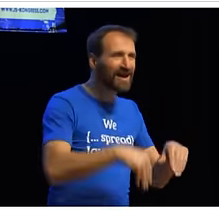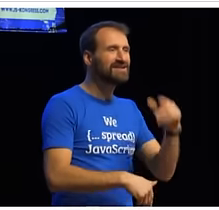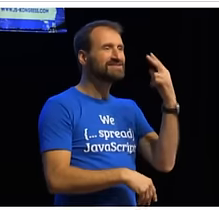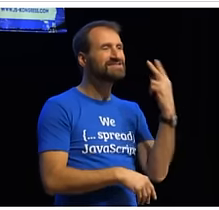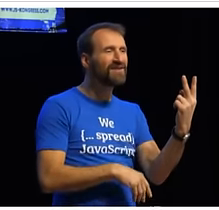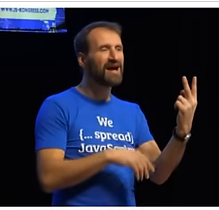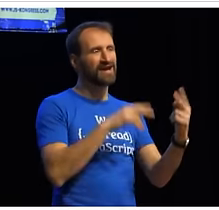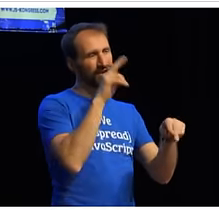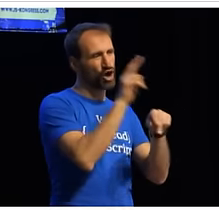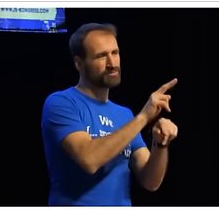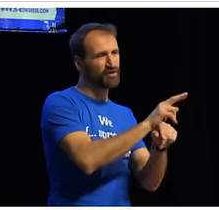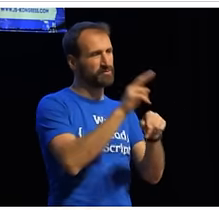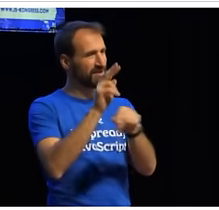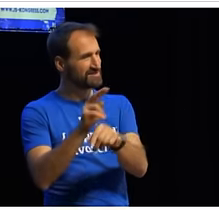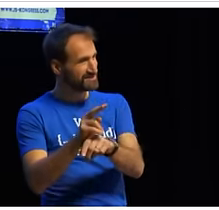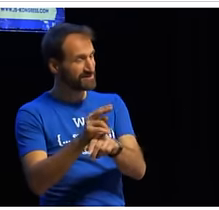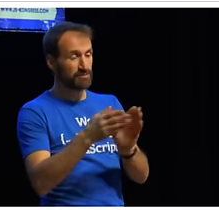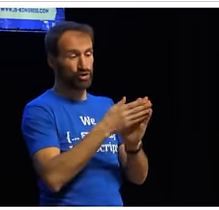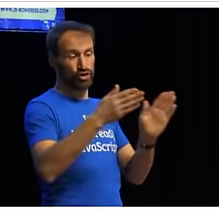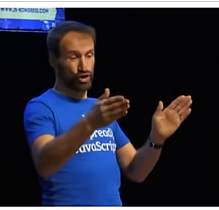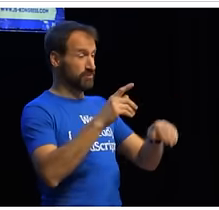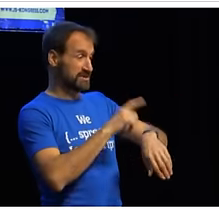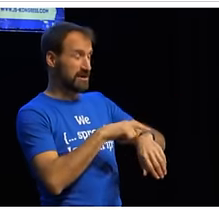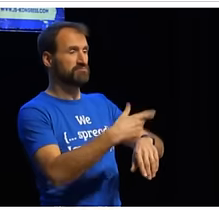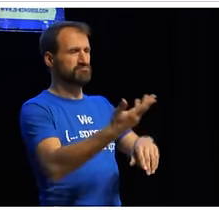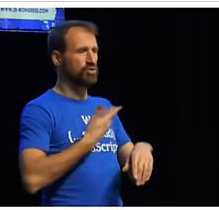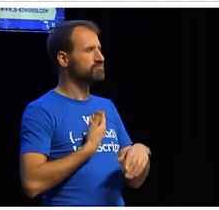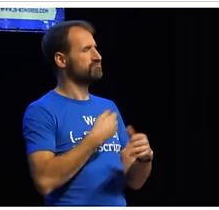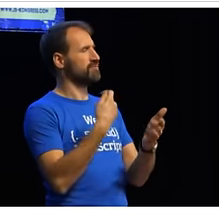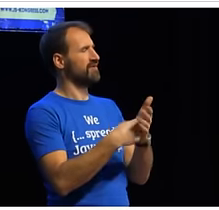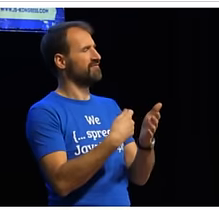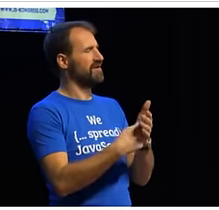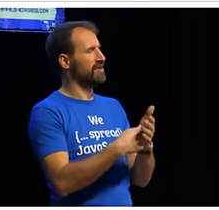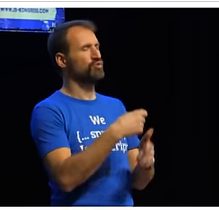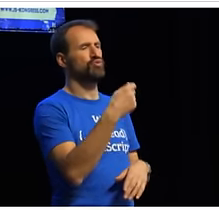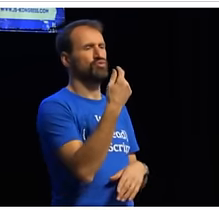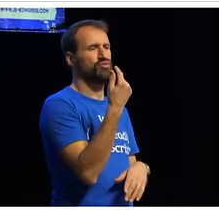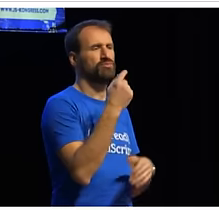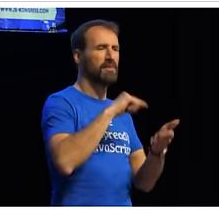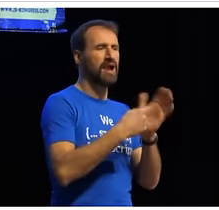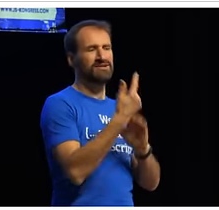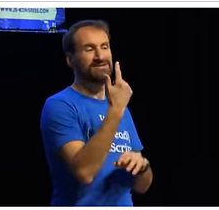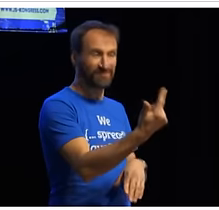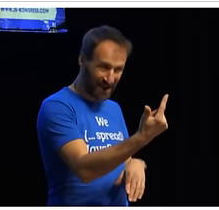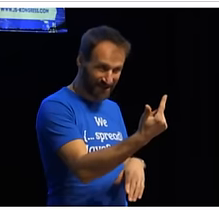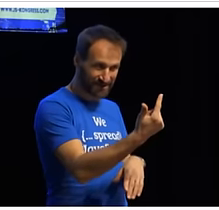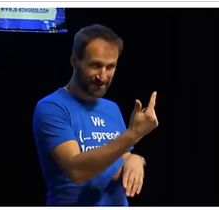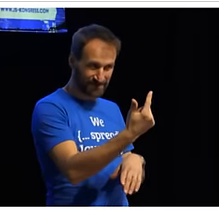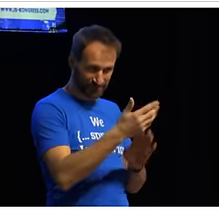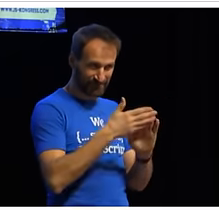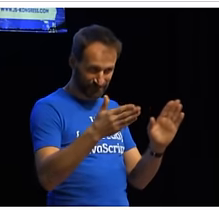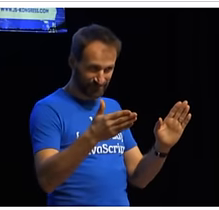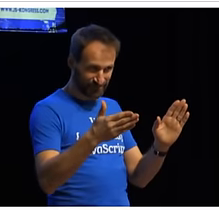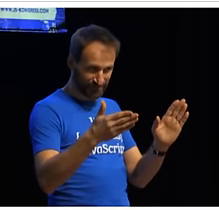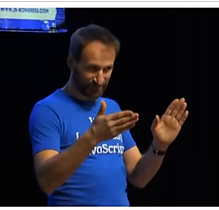we get the value times two when we subscribe to this observable. So you don't know